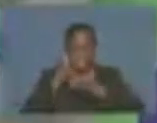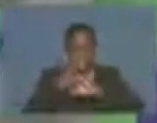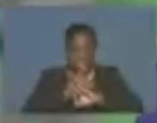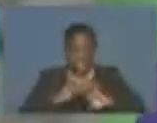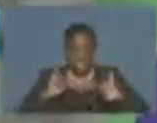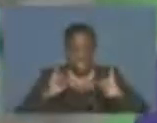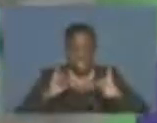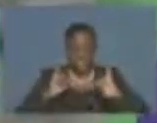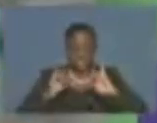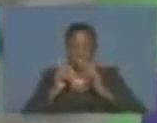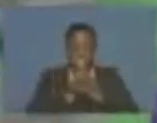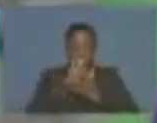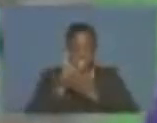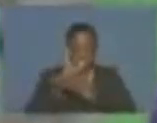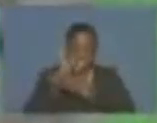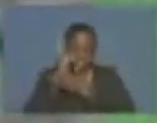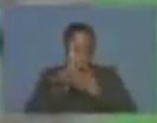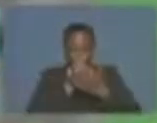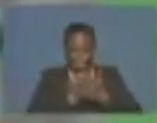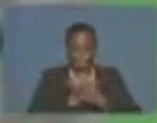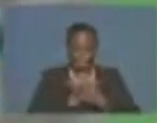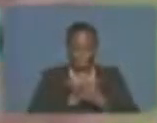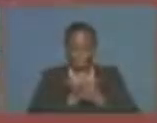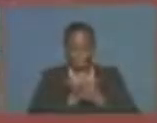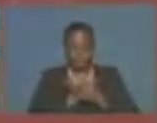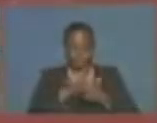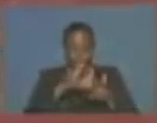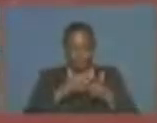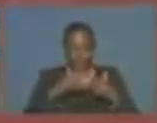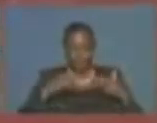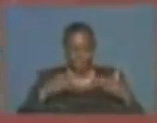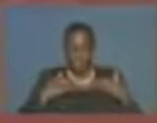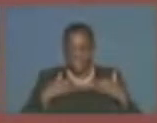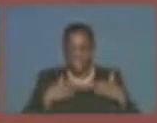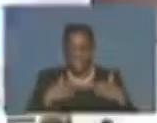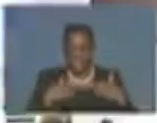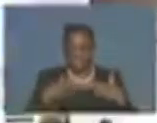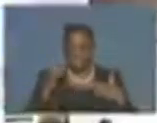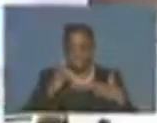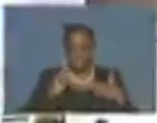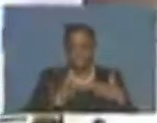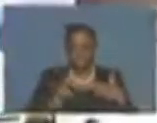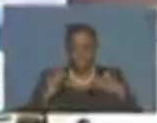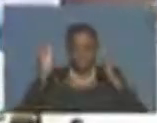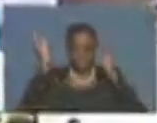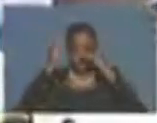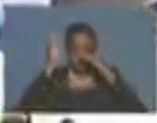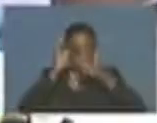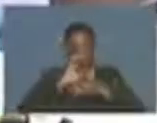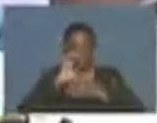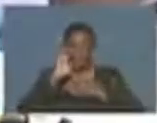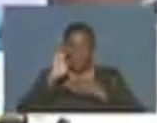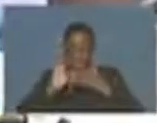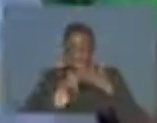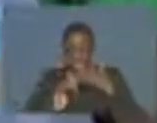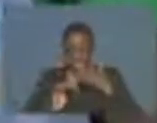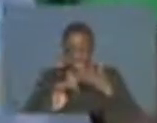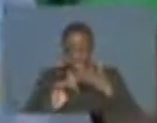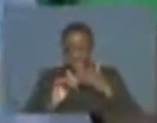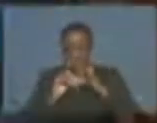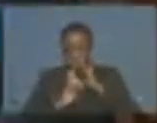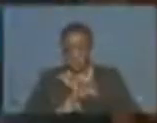community. President of Civil Society Bahamas tells us what they hope will be the end goal of the